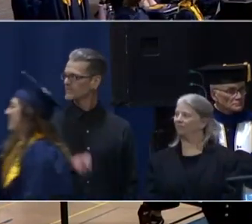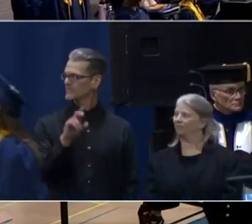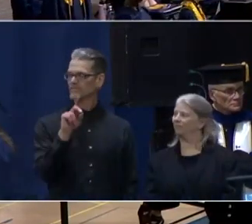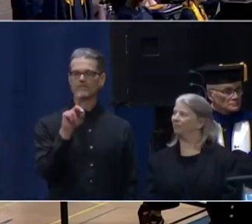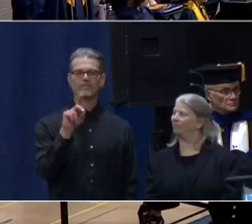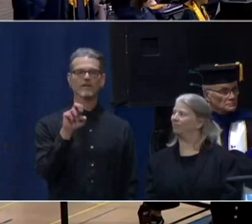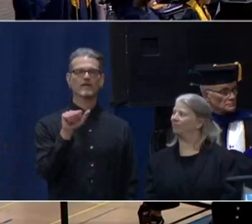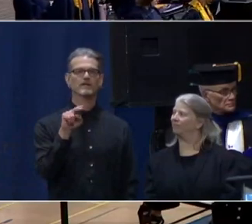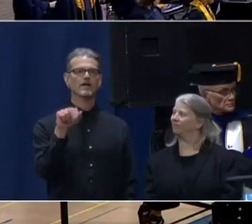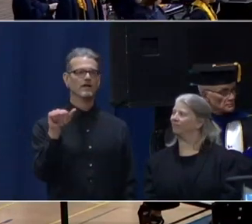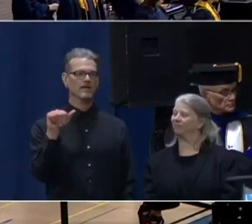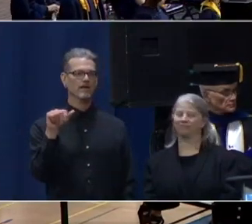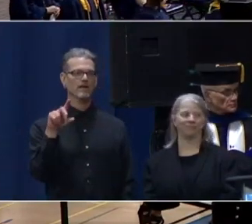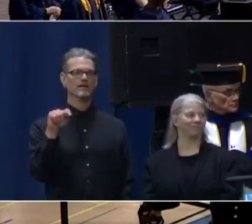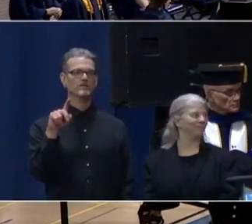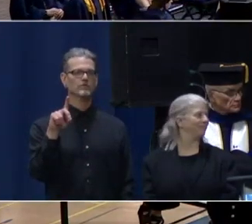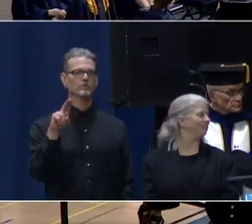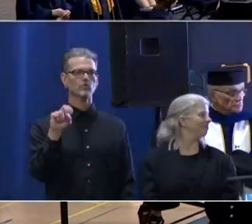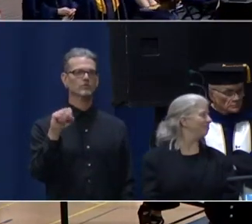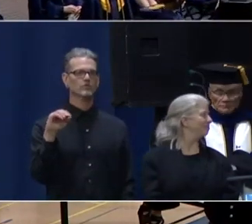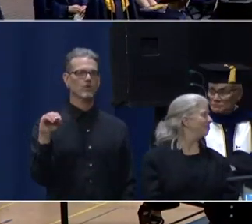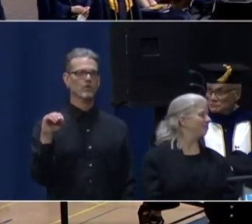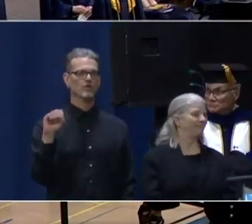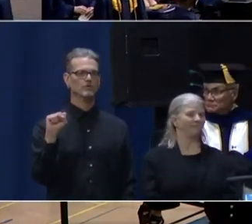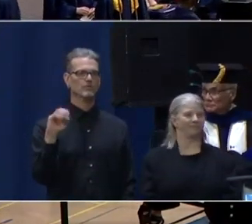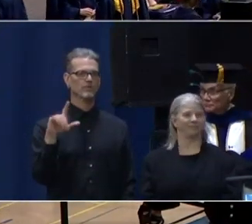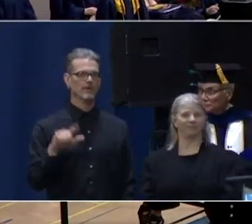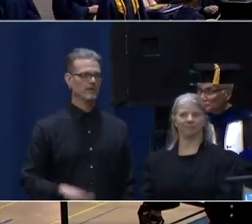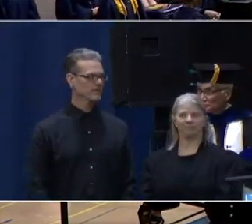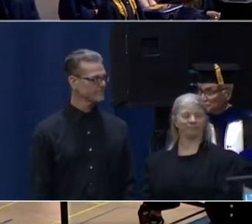Diani Dussault, summa cum laude.